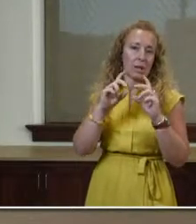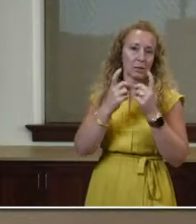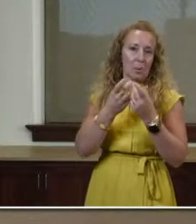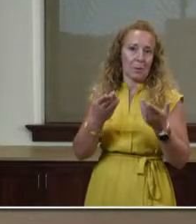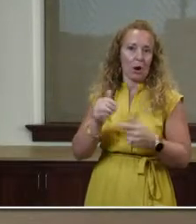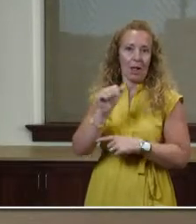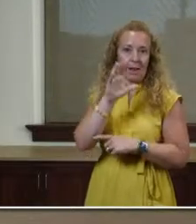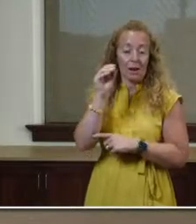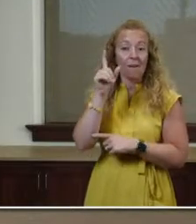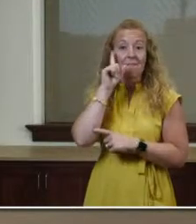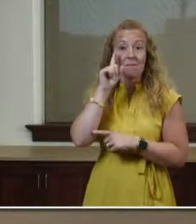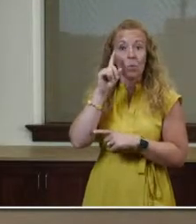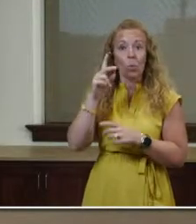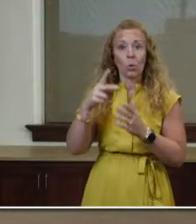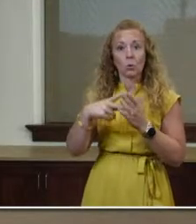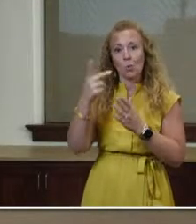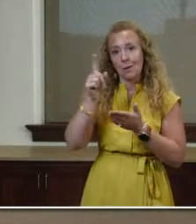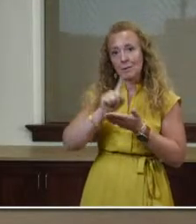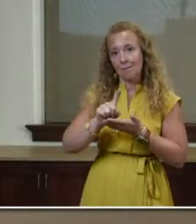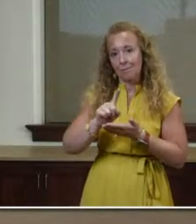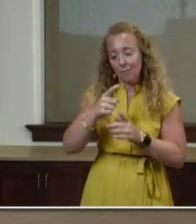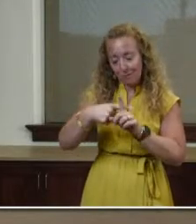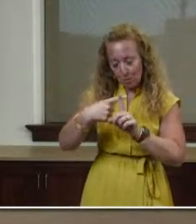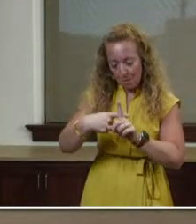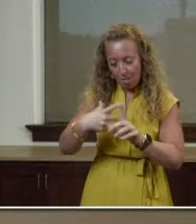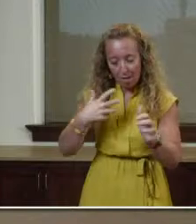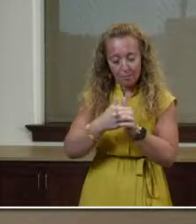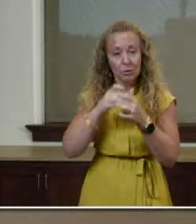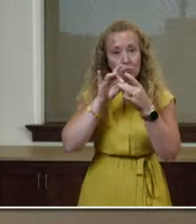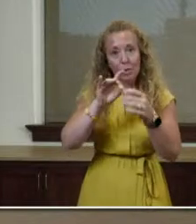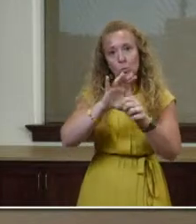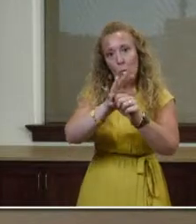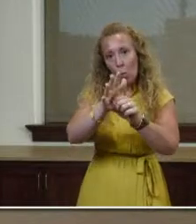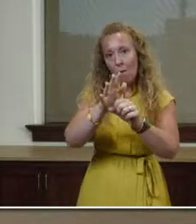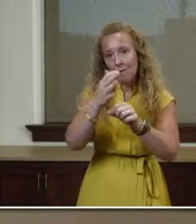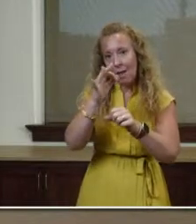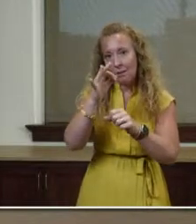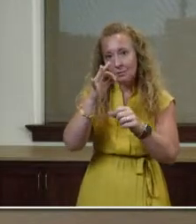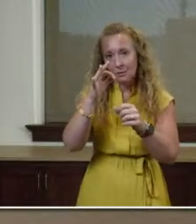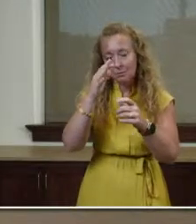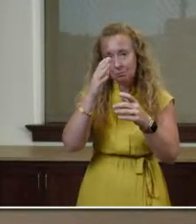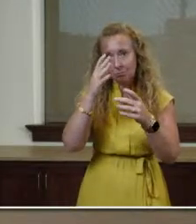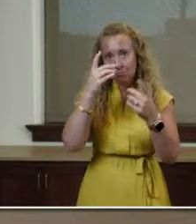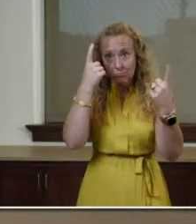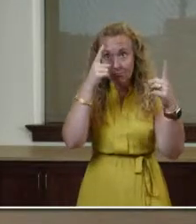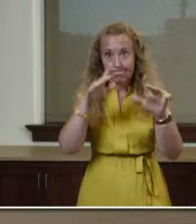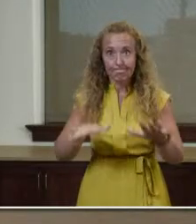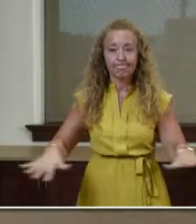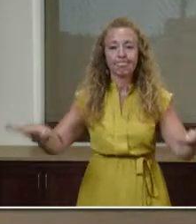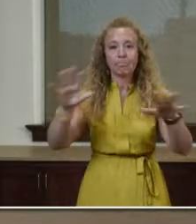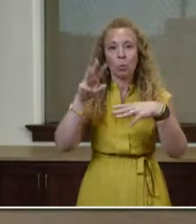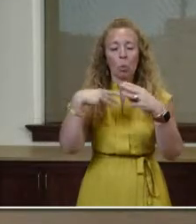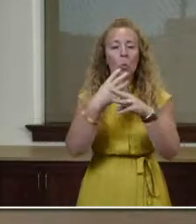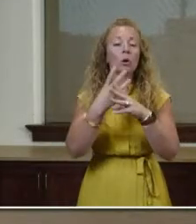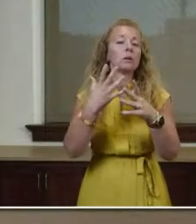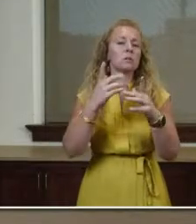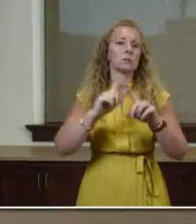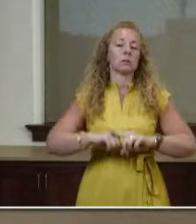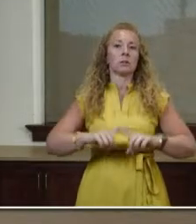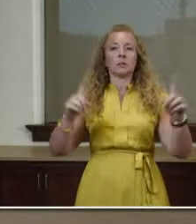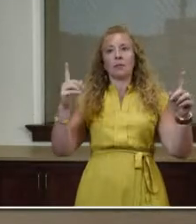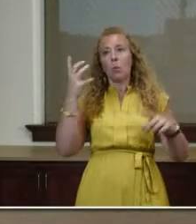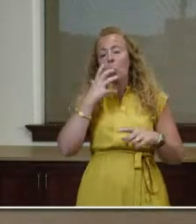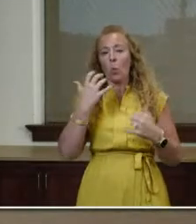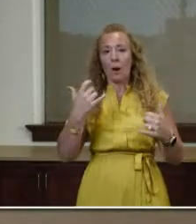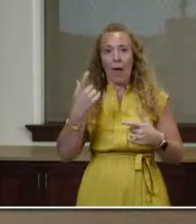month update on the coronavirus pandemic. What a difference we are as we head into the 4th